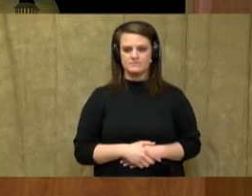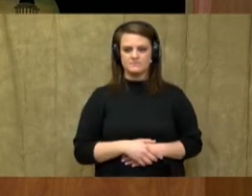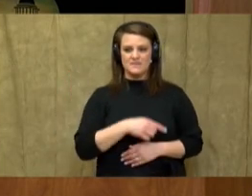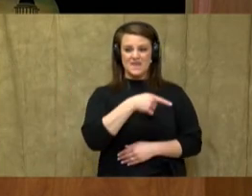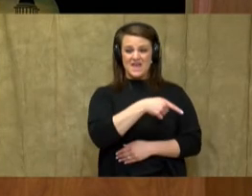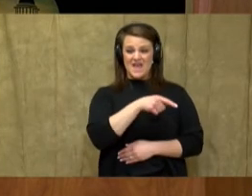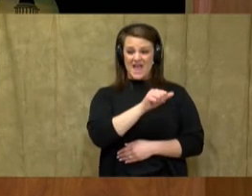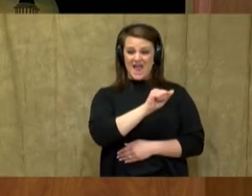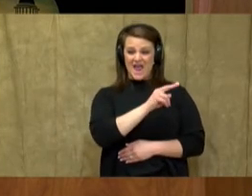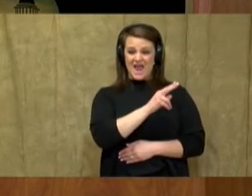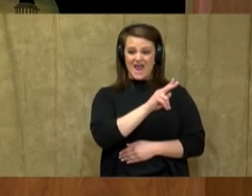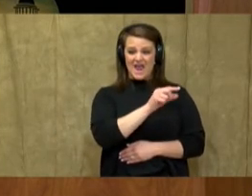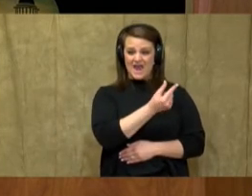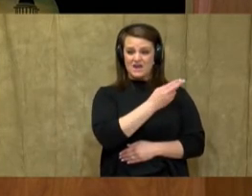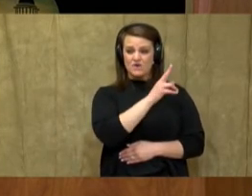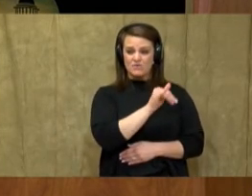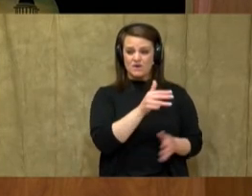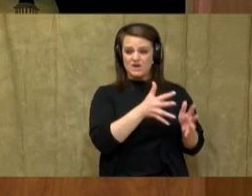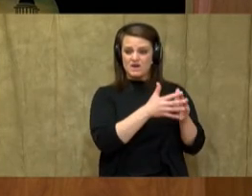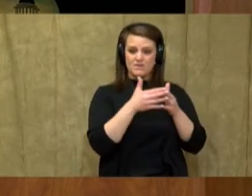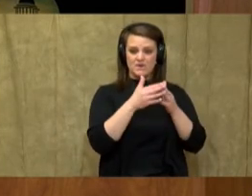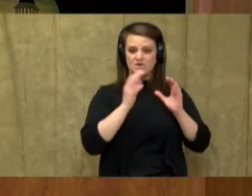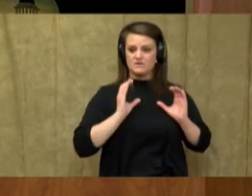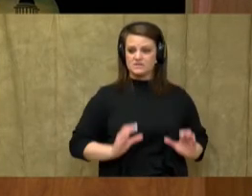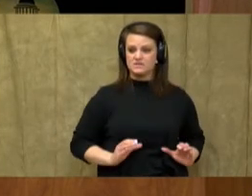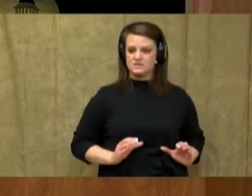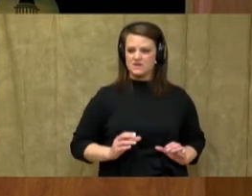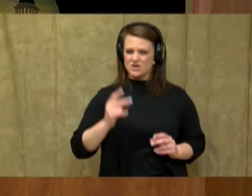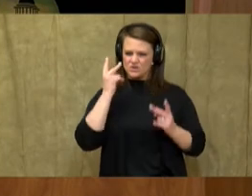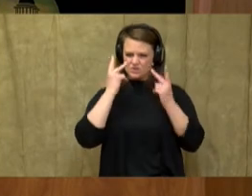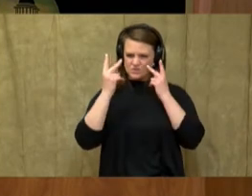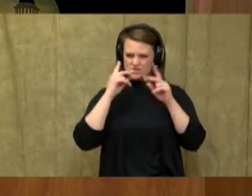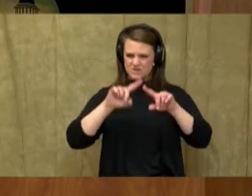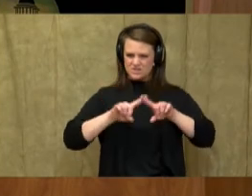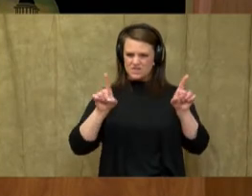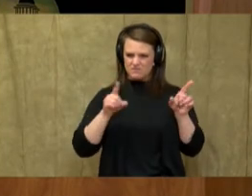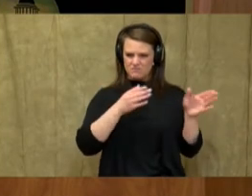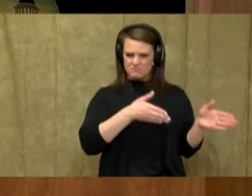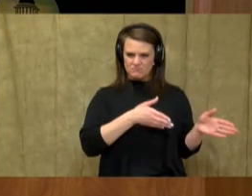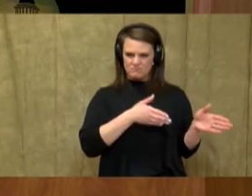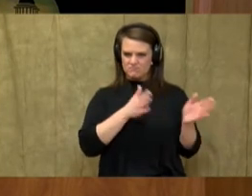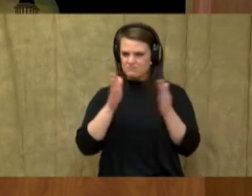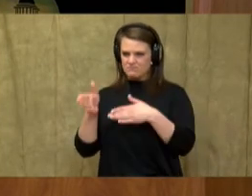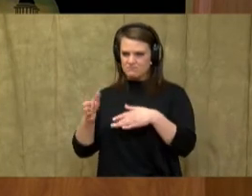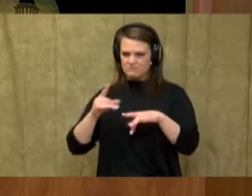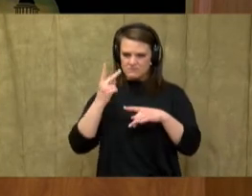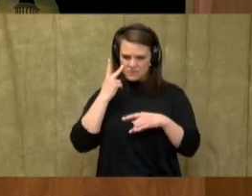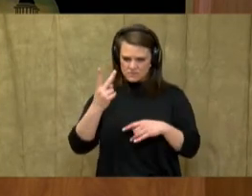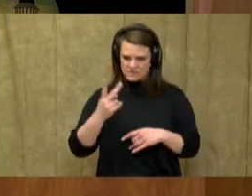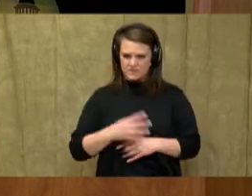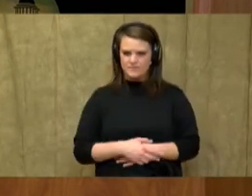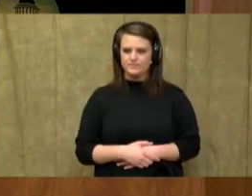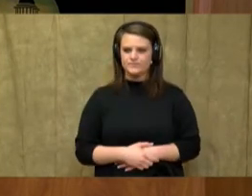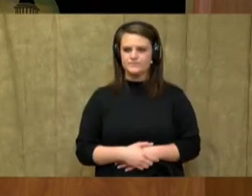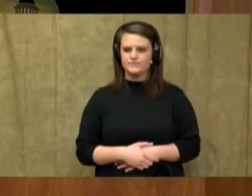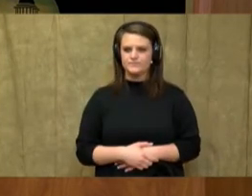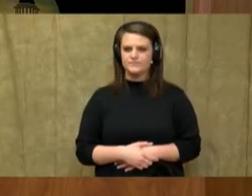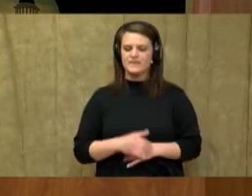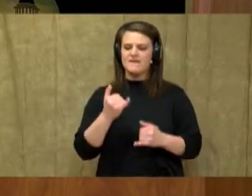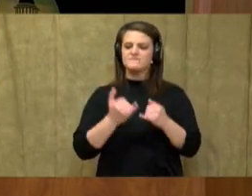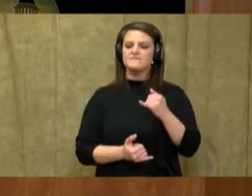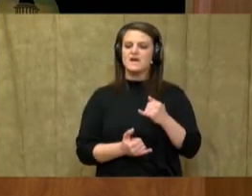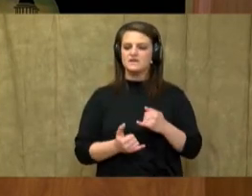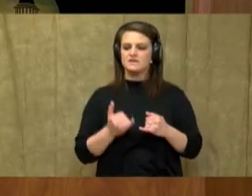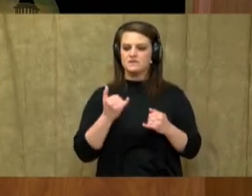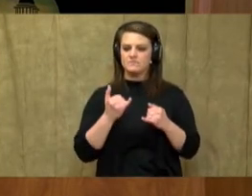angry American citizen. Do you see the difference in the word choices that they use? And finally,